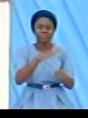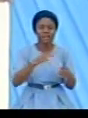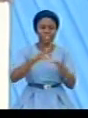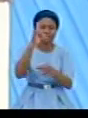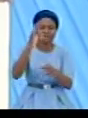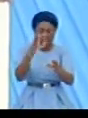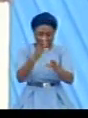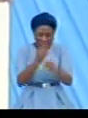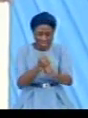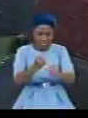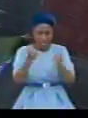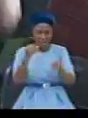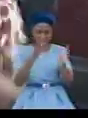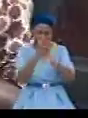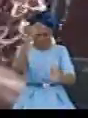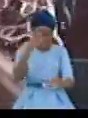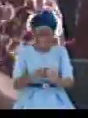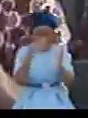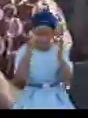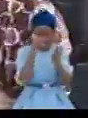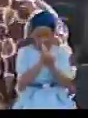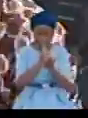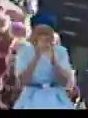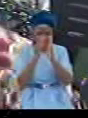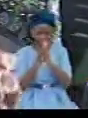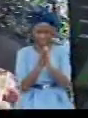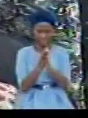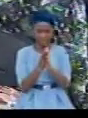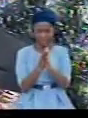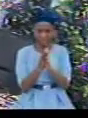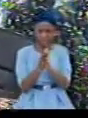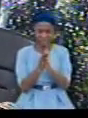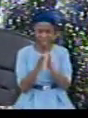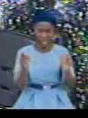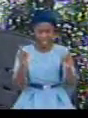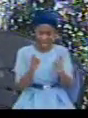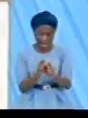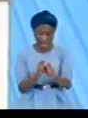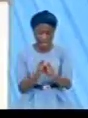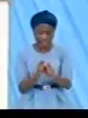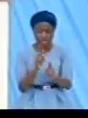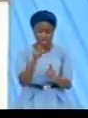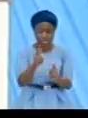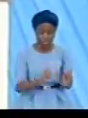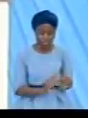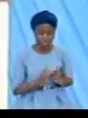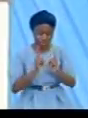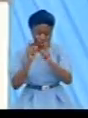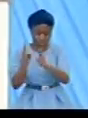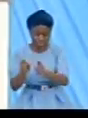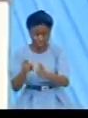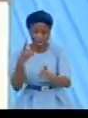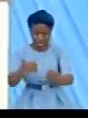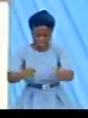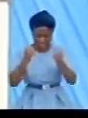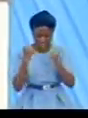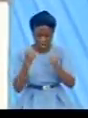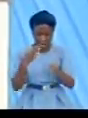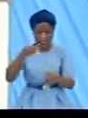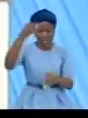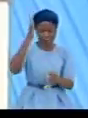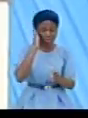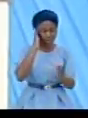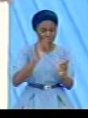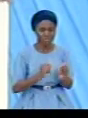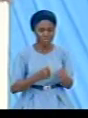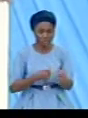in Jesus' name. As you go, the power of God will go with you. The